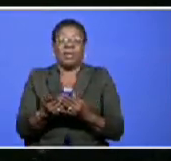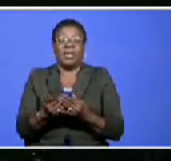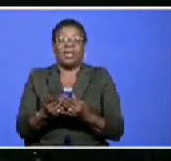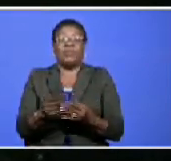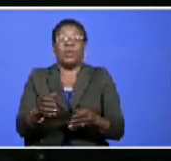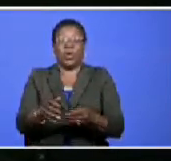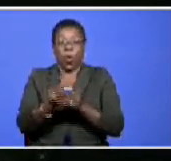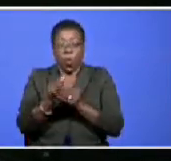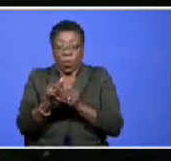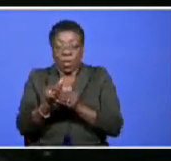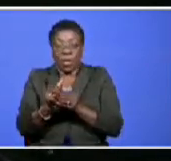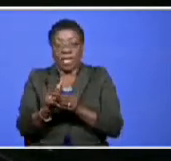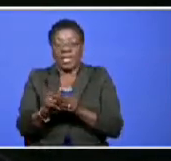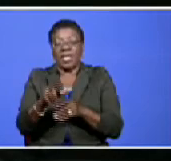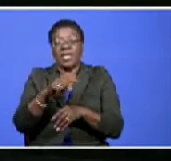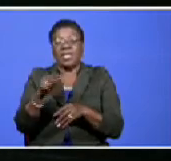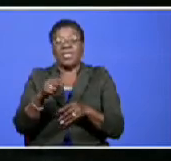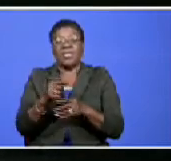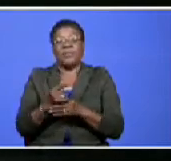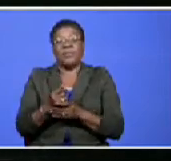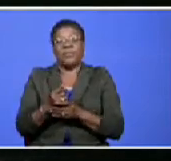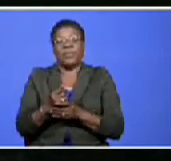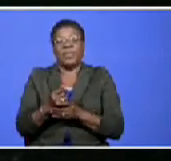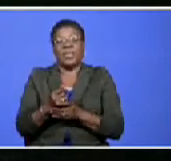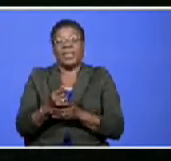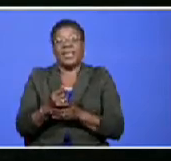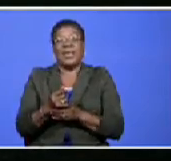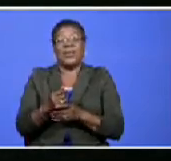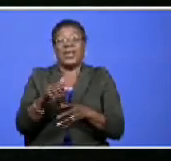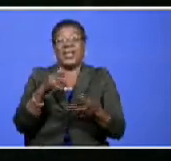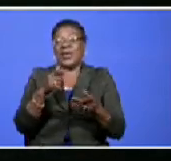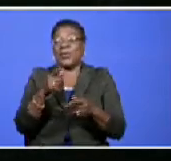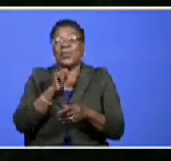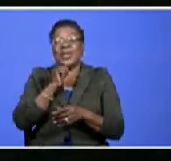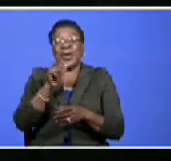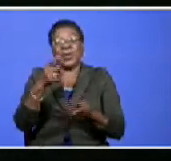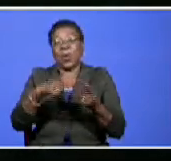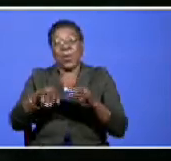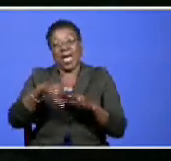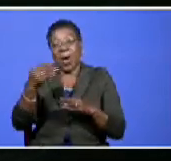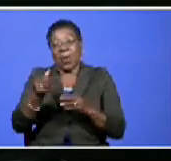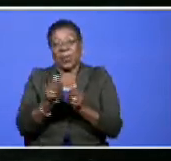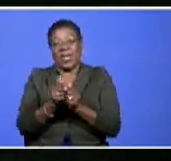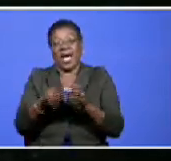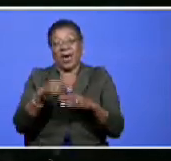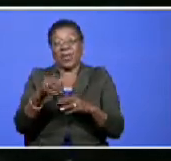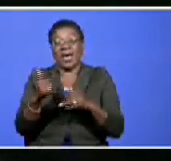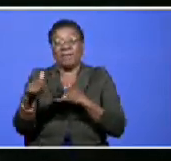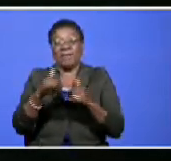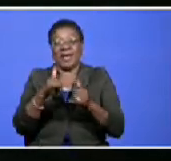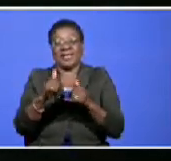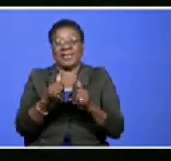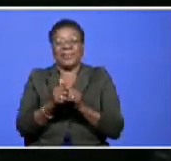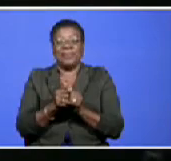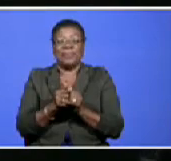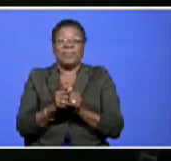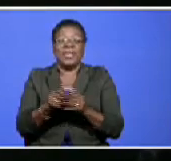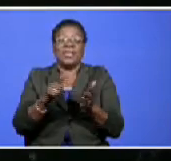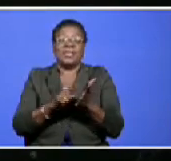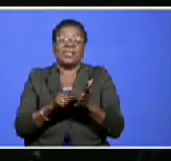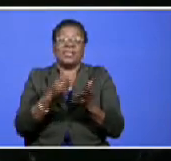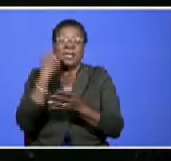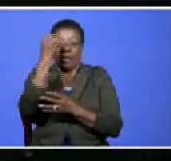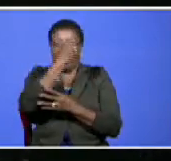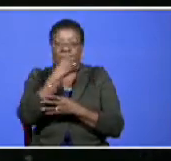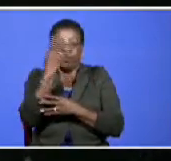hold on. They're doing a wonderful show tonight. But Bonaire not going down without a fight. Right in the side stoppage time, they scored that goal, and they're going right back in that right now. Hey, this is a beautiful night, a